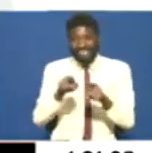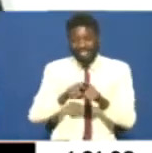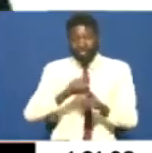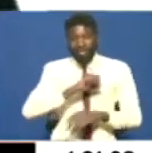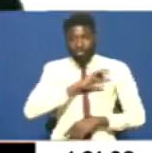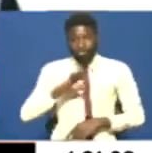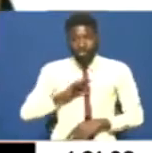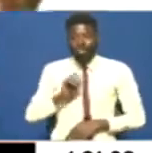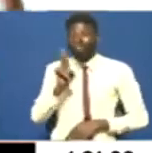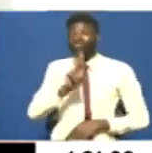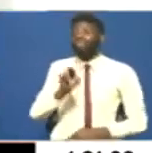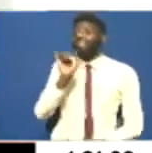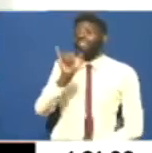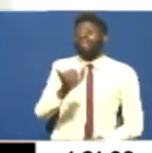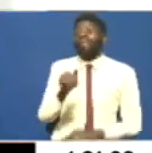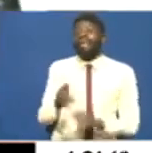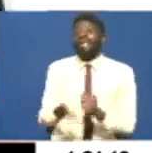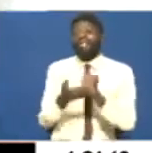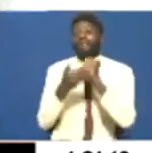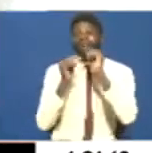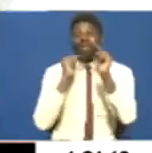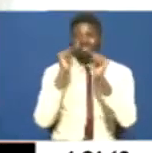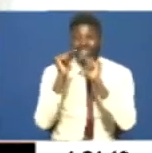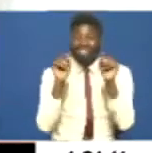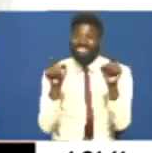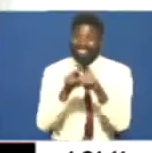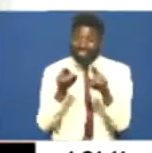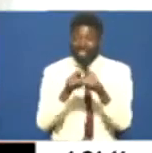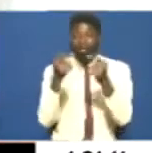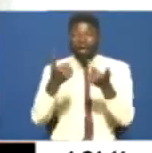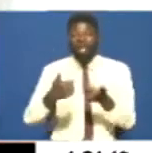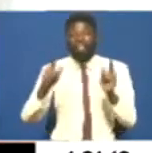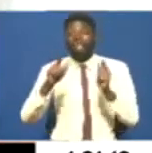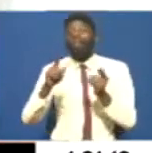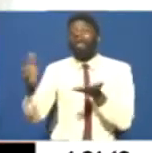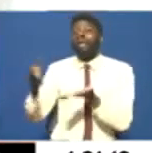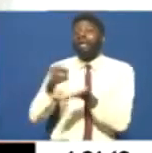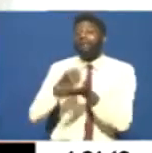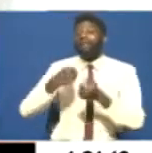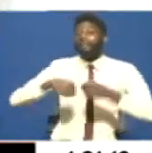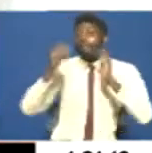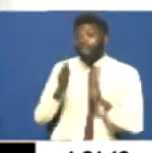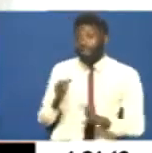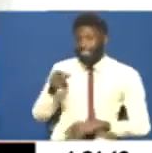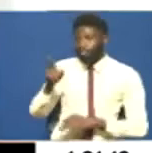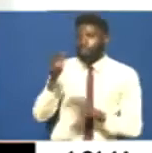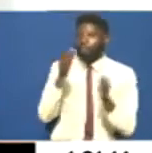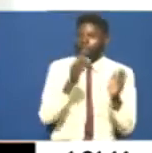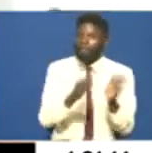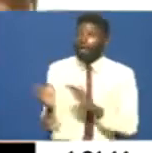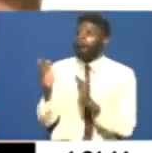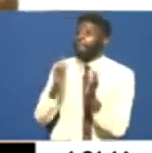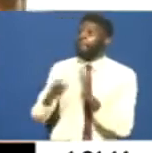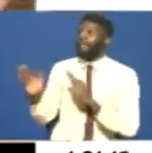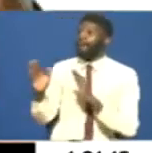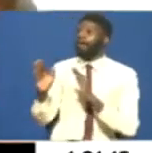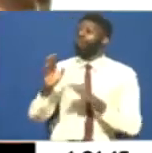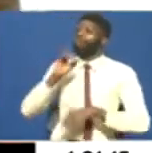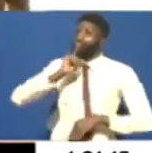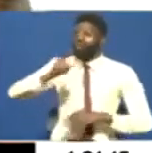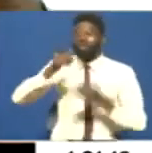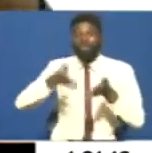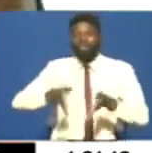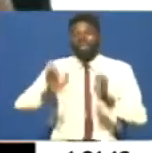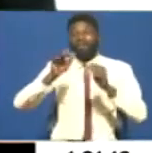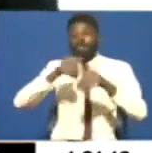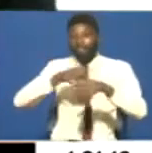negotiating, and it allows employers to plan with predictability and certainty based on